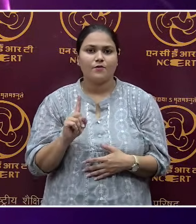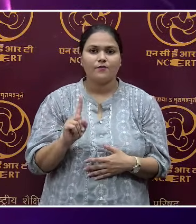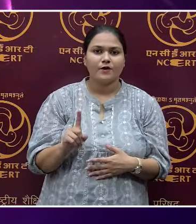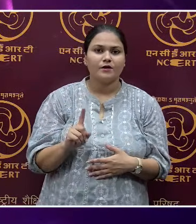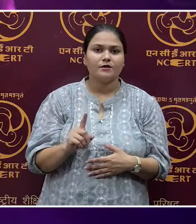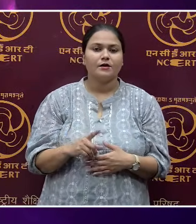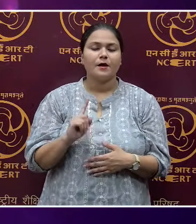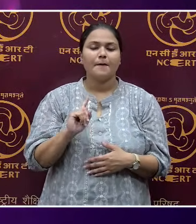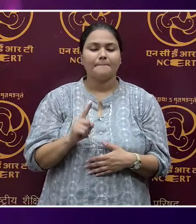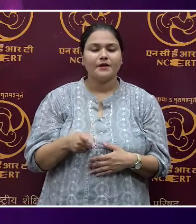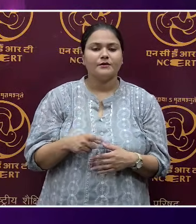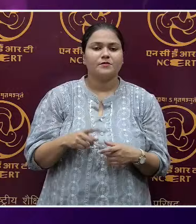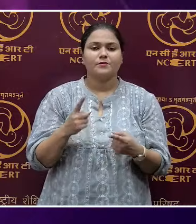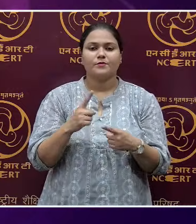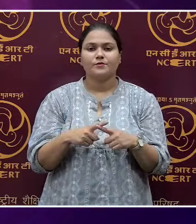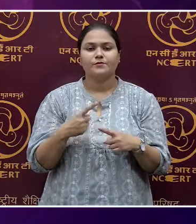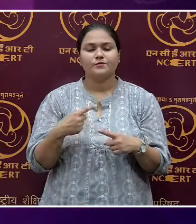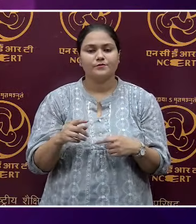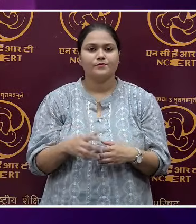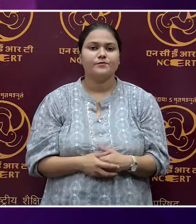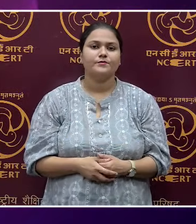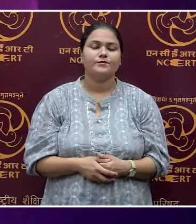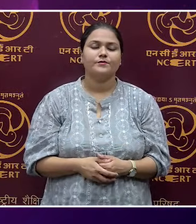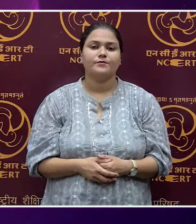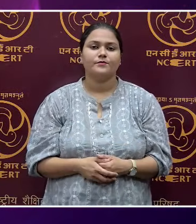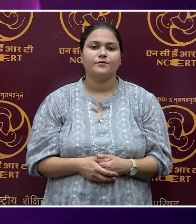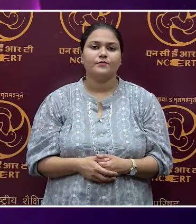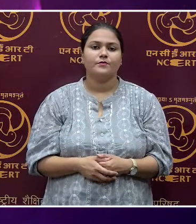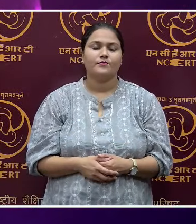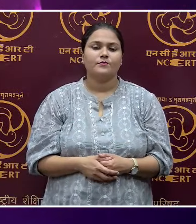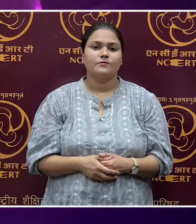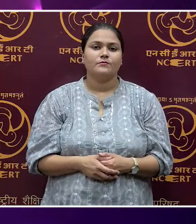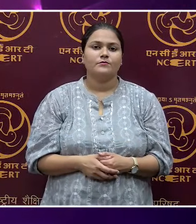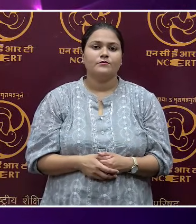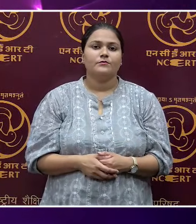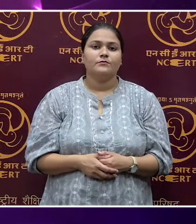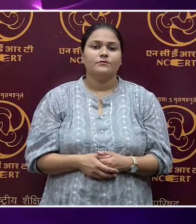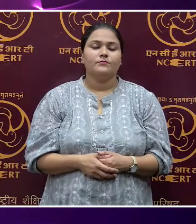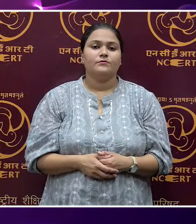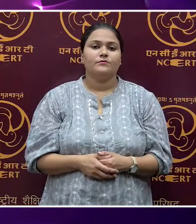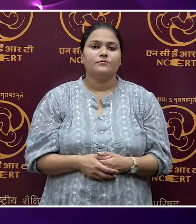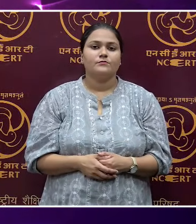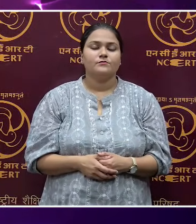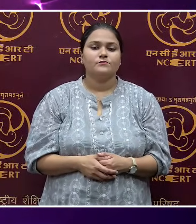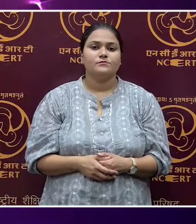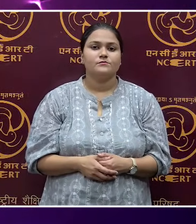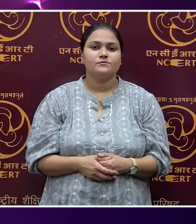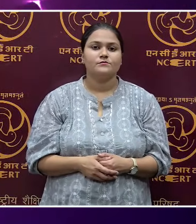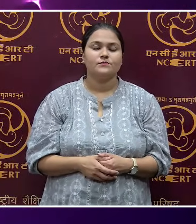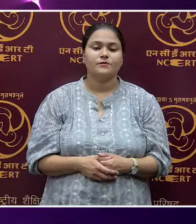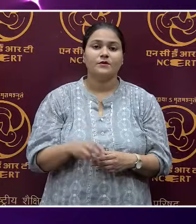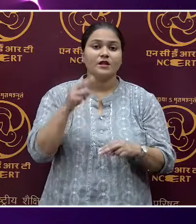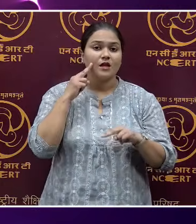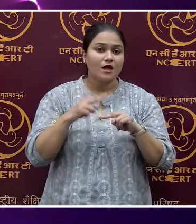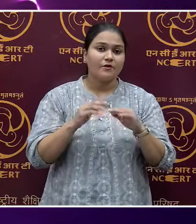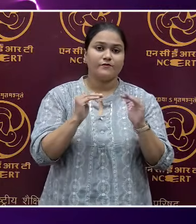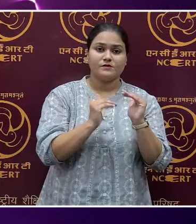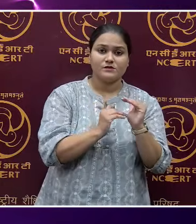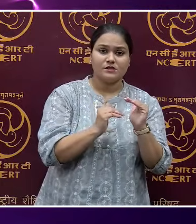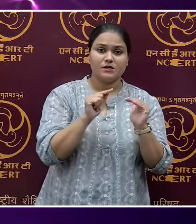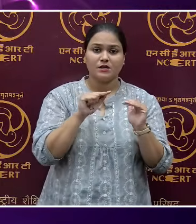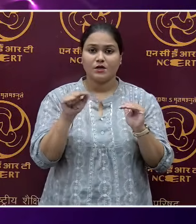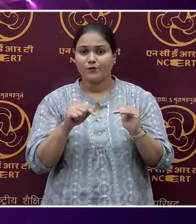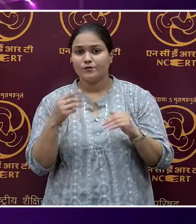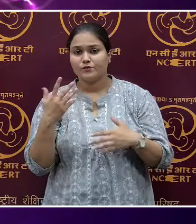right now I will select correct one. Okay. Okay. So what will be the output of the following experiment? So if Z is this,